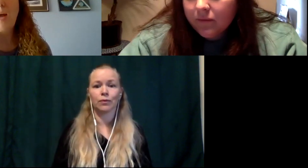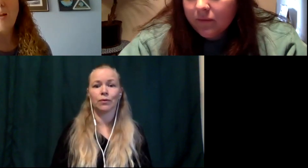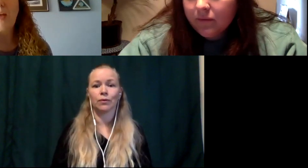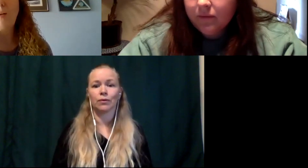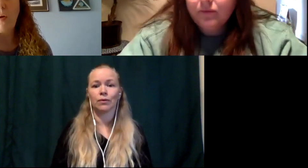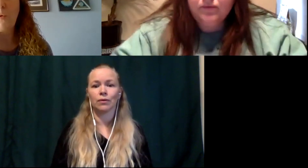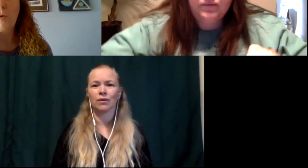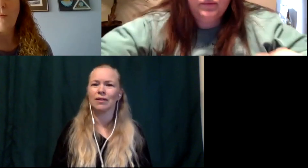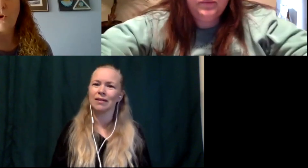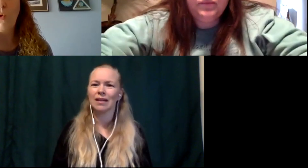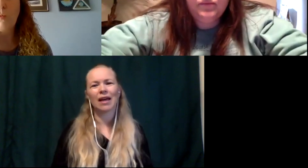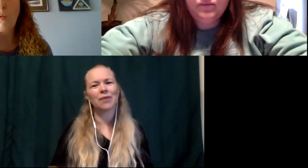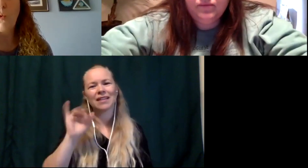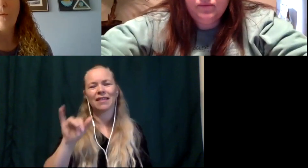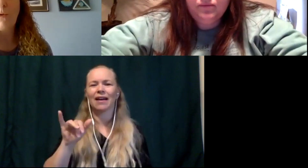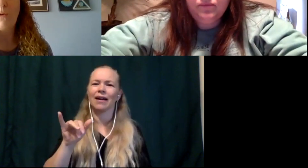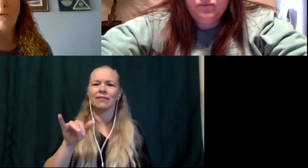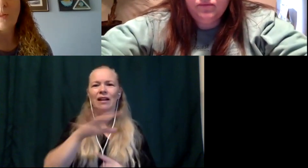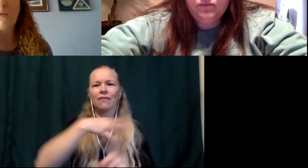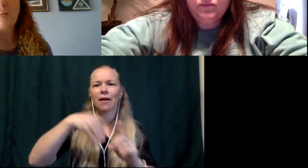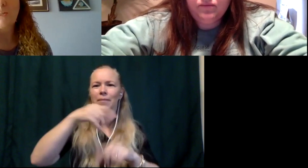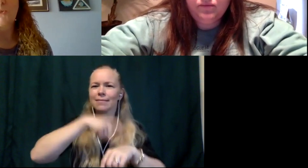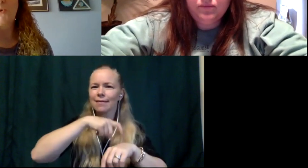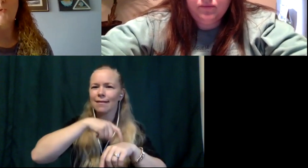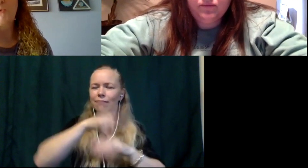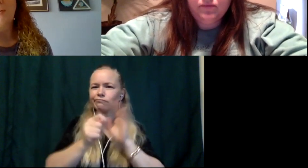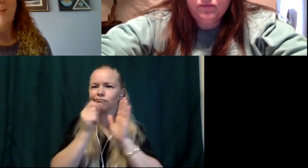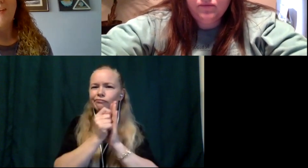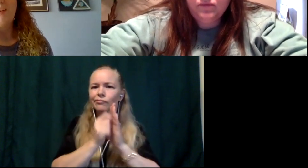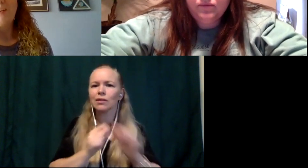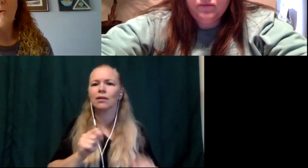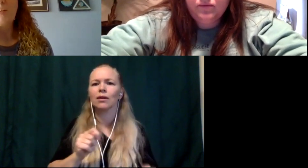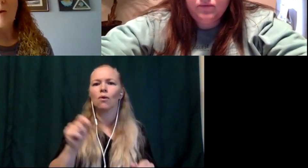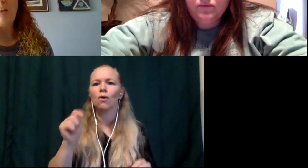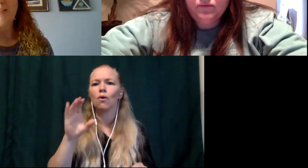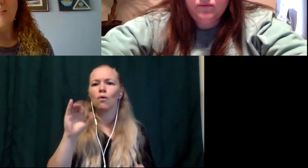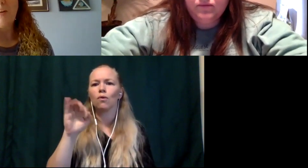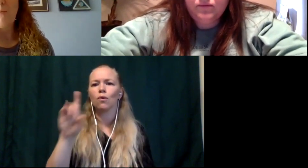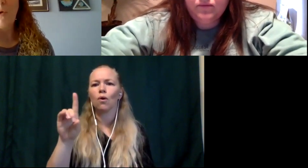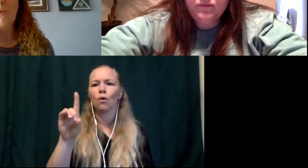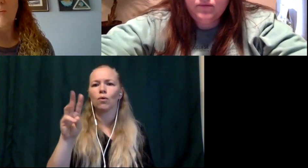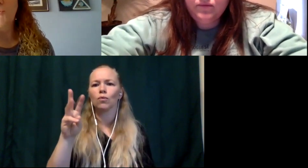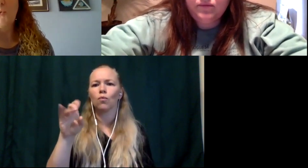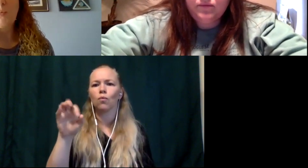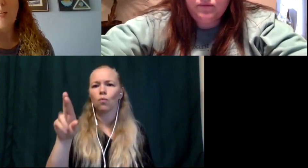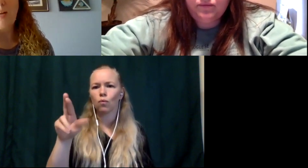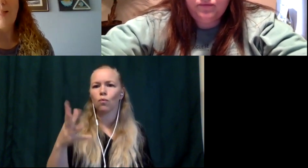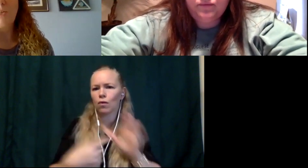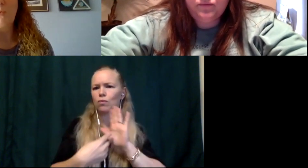It was kind of that environment of the Cold War where we really wanted to show our dominance and what we could